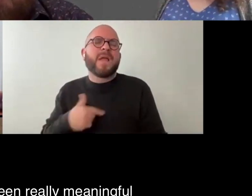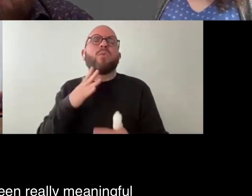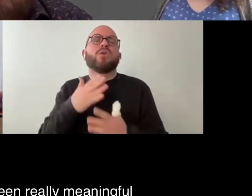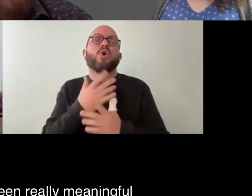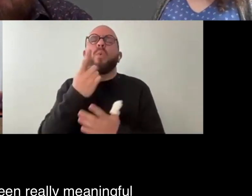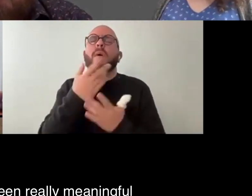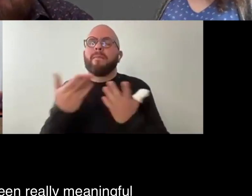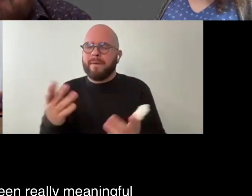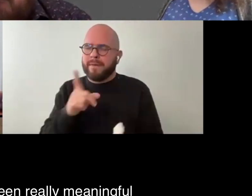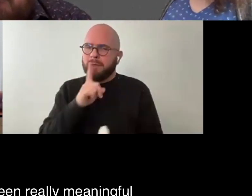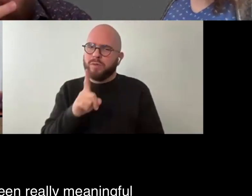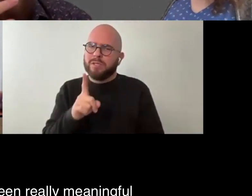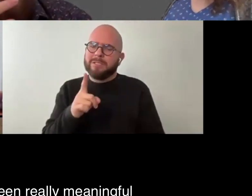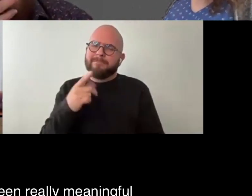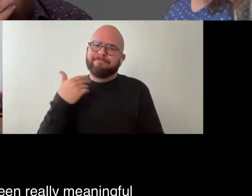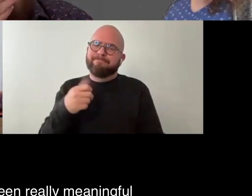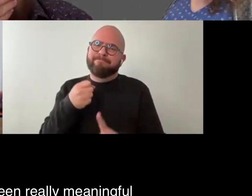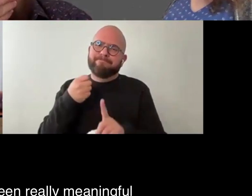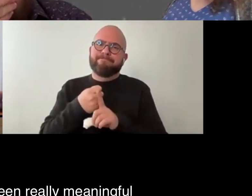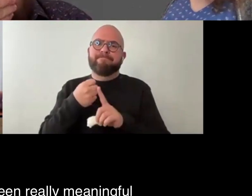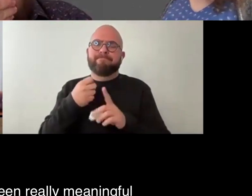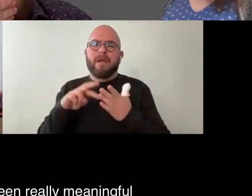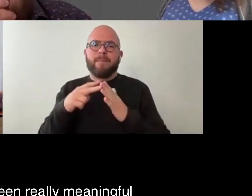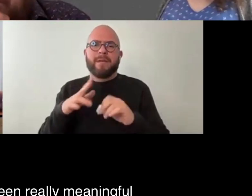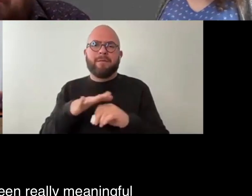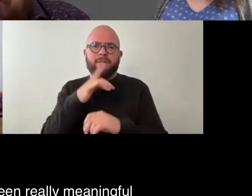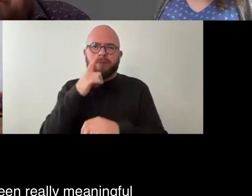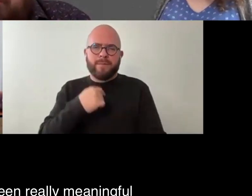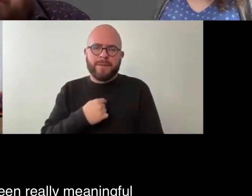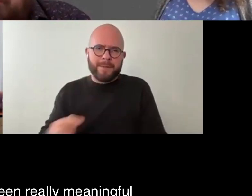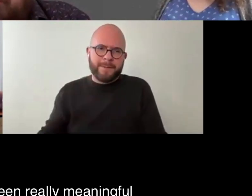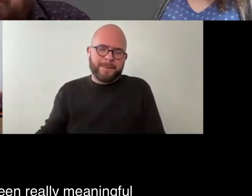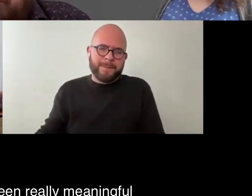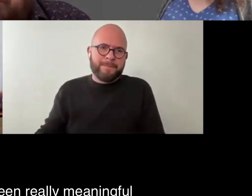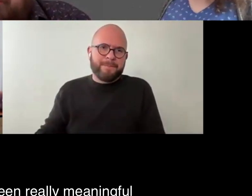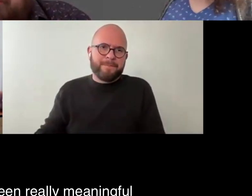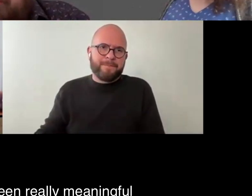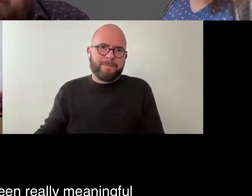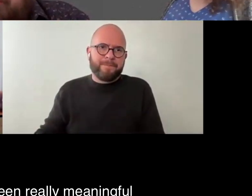has been really meaningful to me. There's a